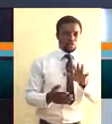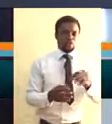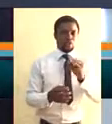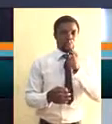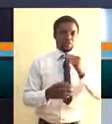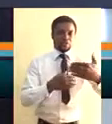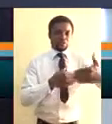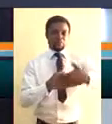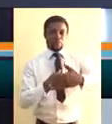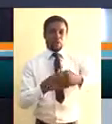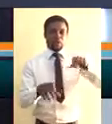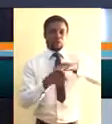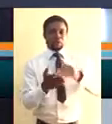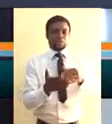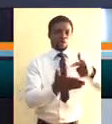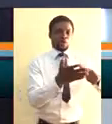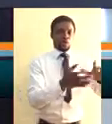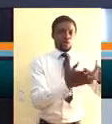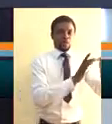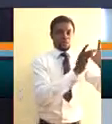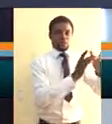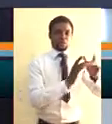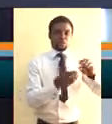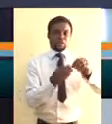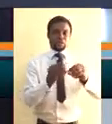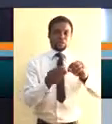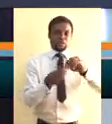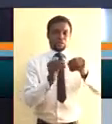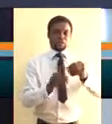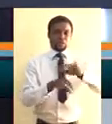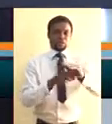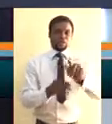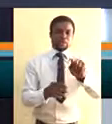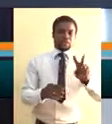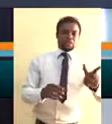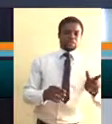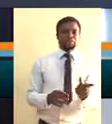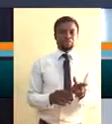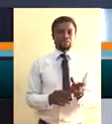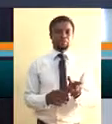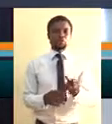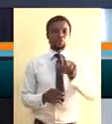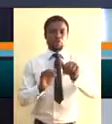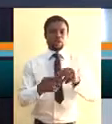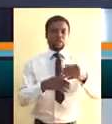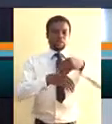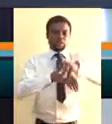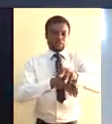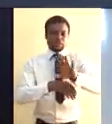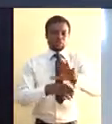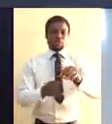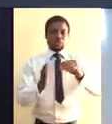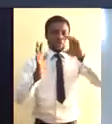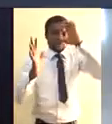feedback, so don't hesitate to send your feedback to us on the number showing on your screen. You could send a picture of what you have